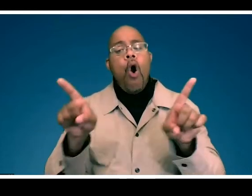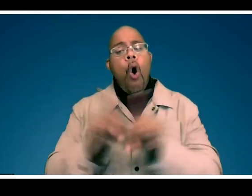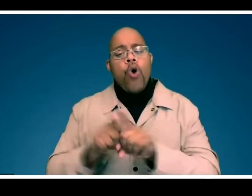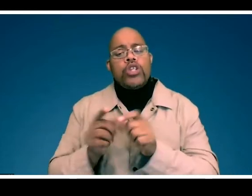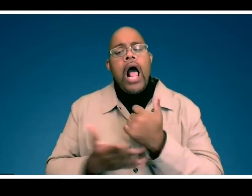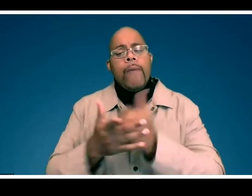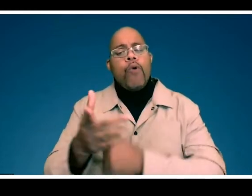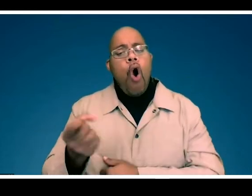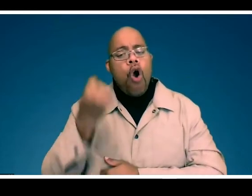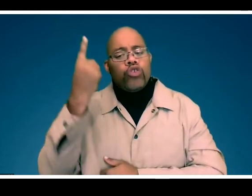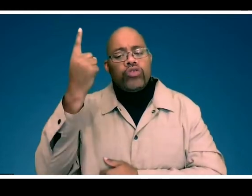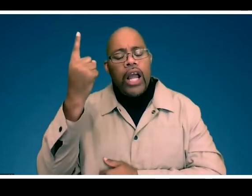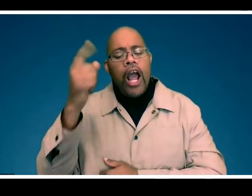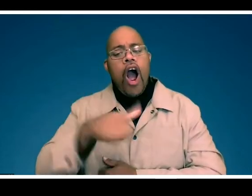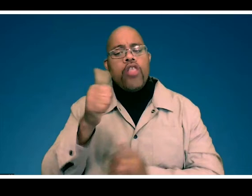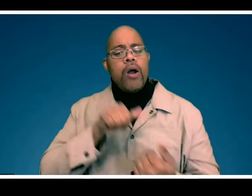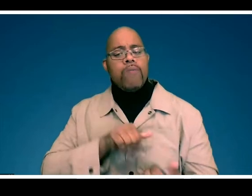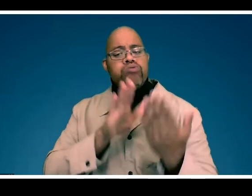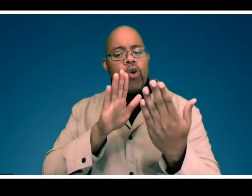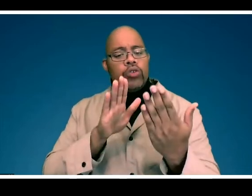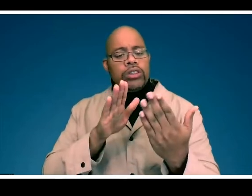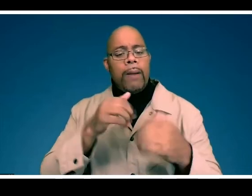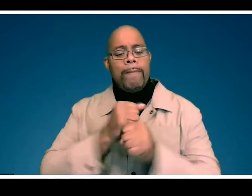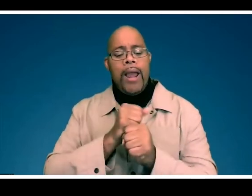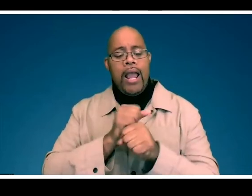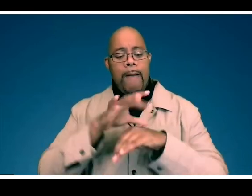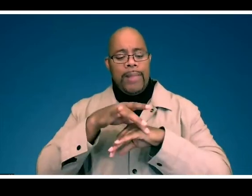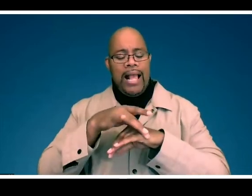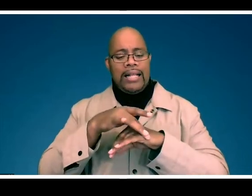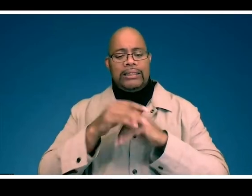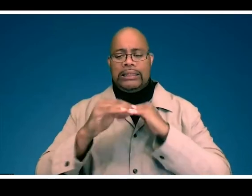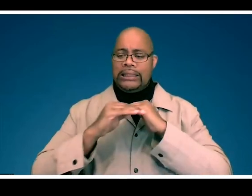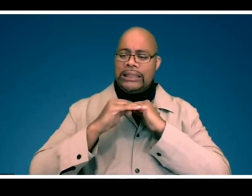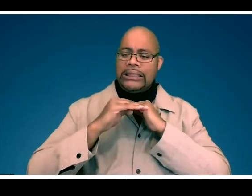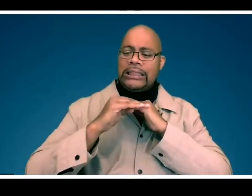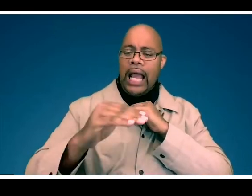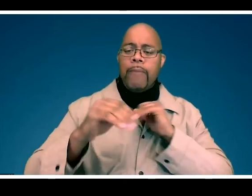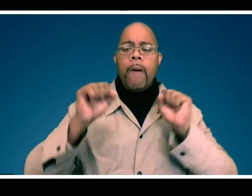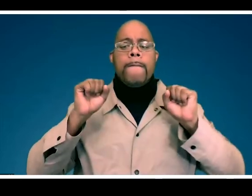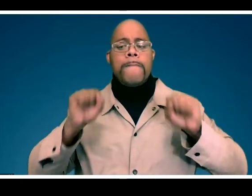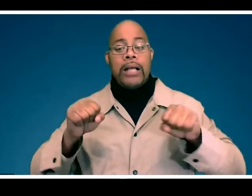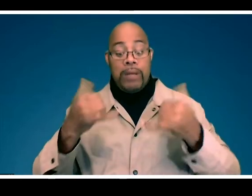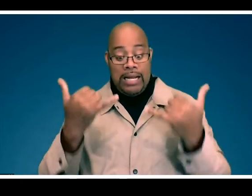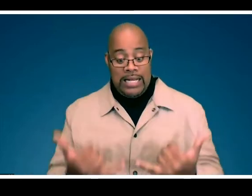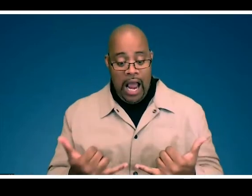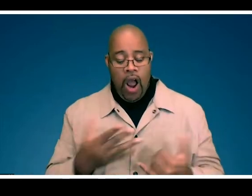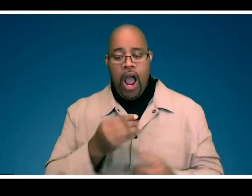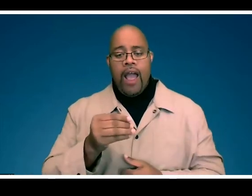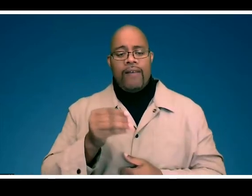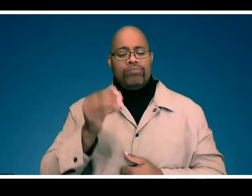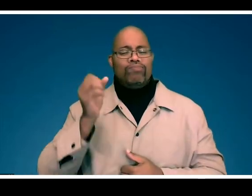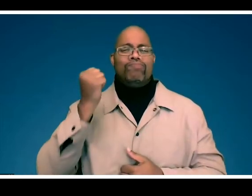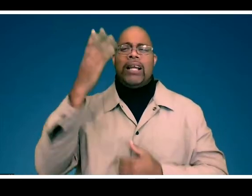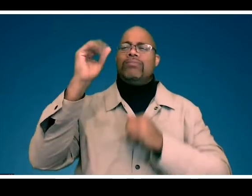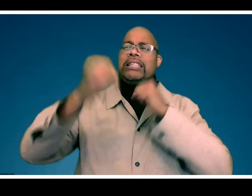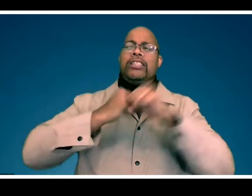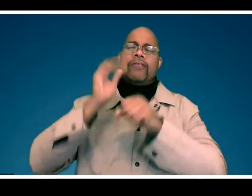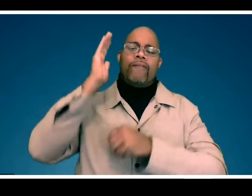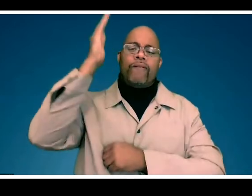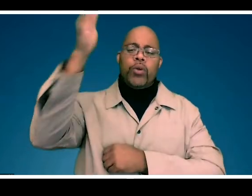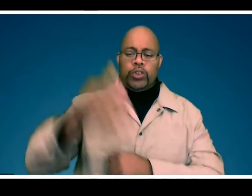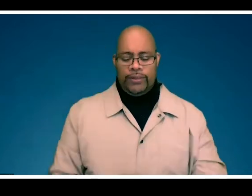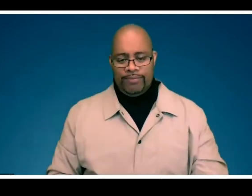helps you learn another approach towards making our planet as sustainable as it can be now and for many decades to